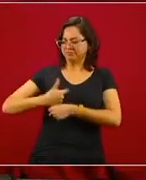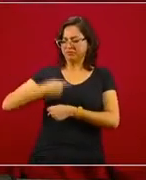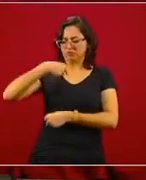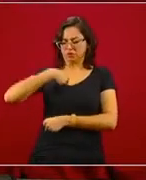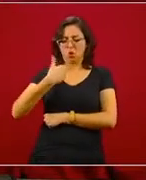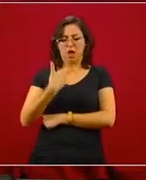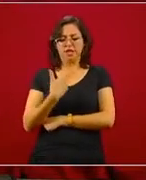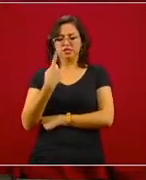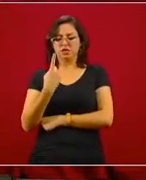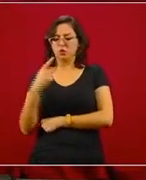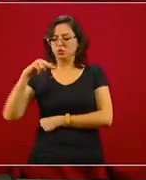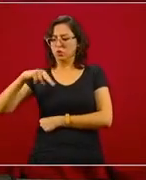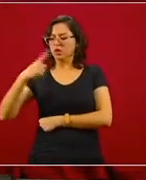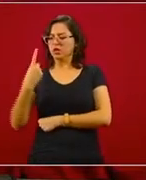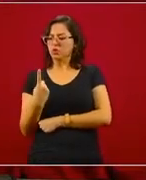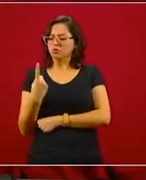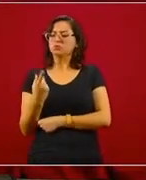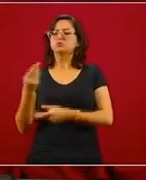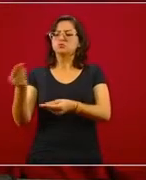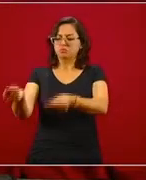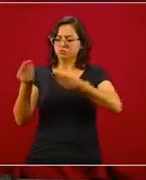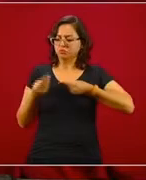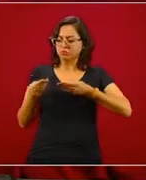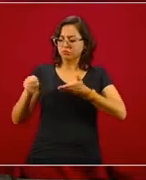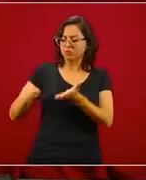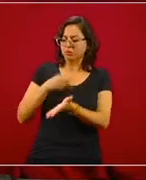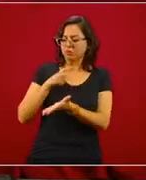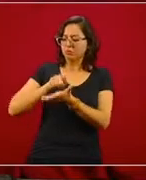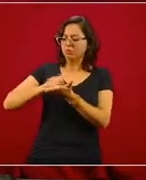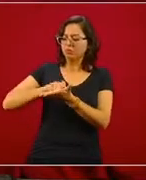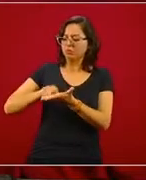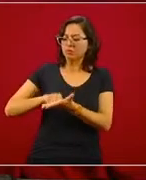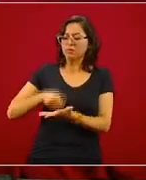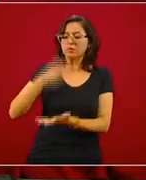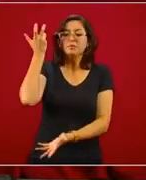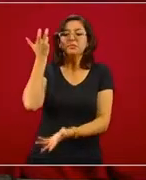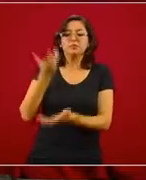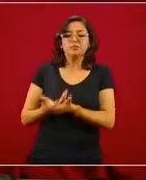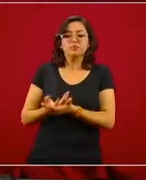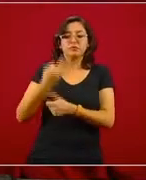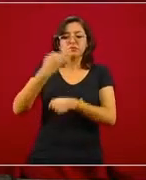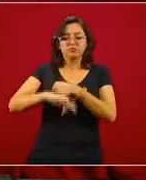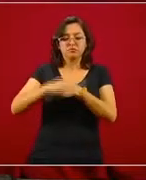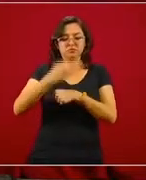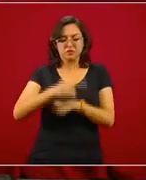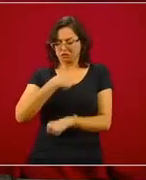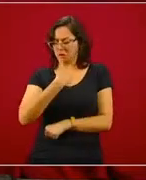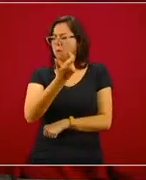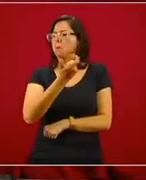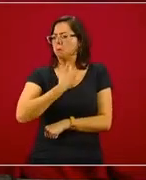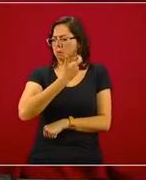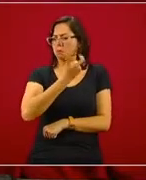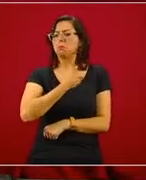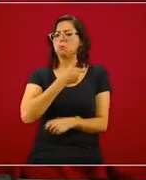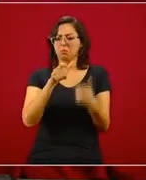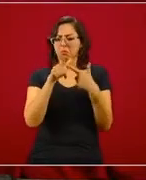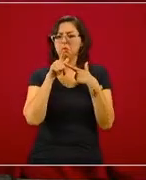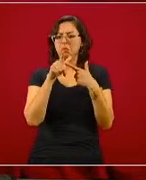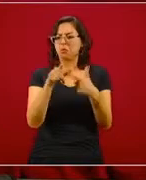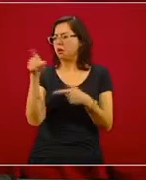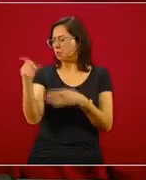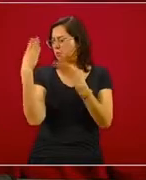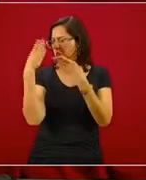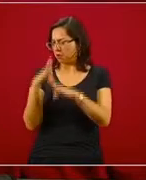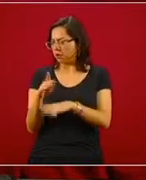I have influenza symptoms, I go to my family doctor, he gives me a diagnosis of influenza, he gives me a